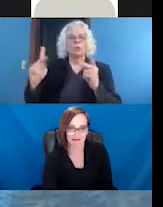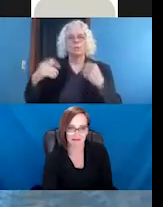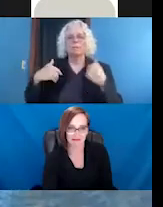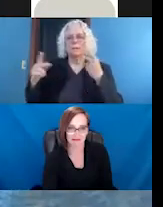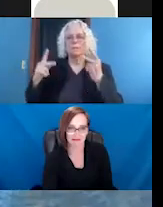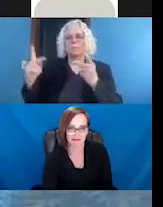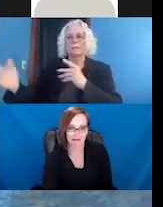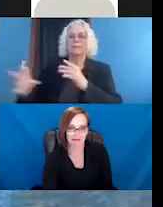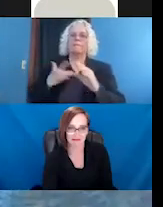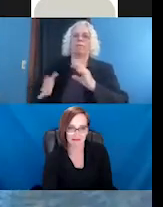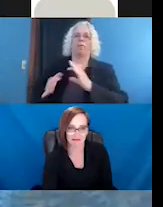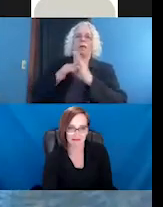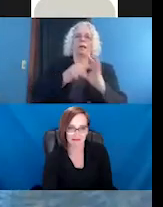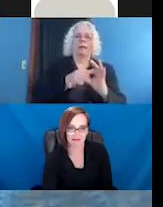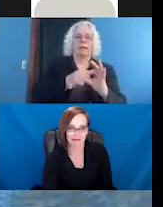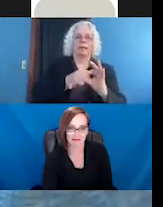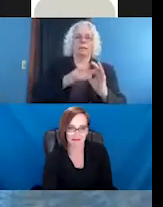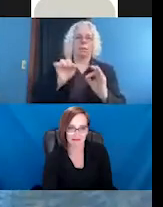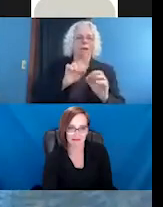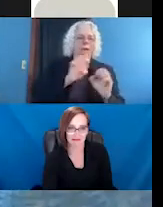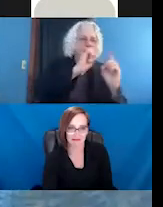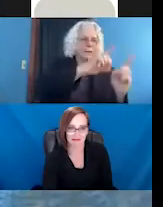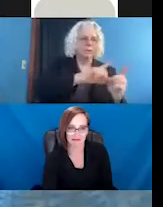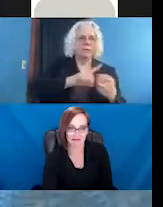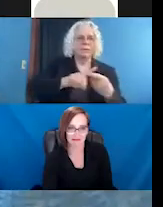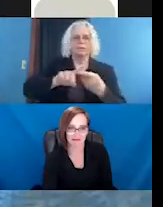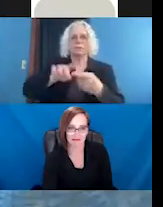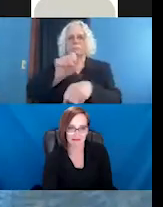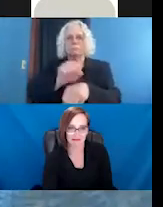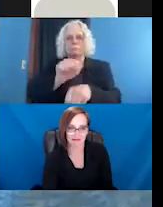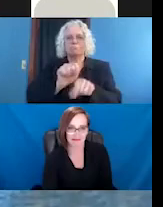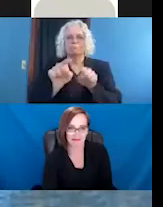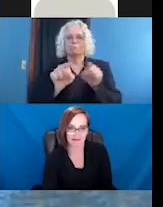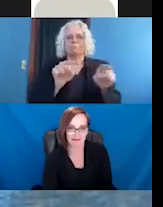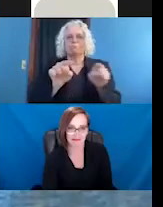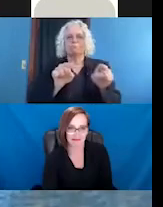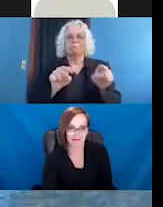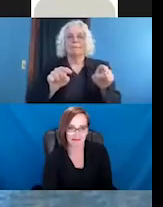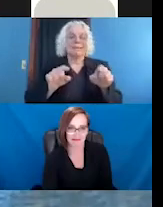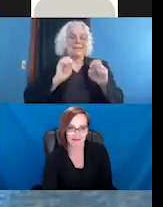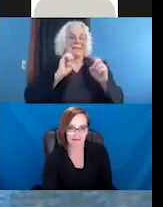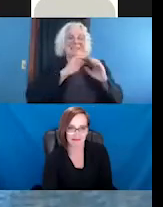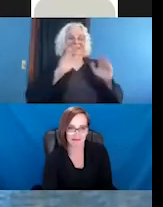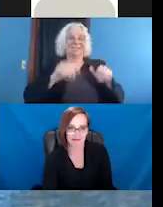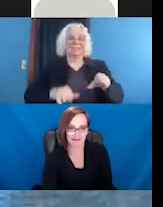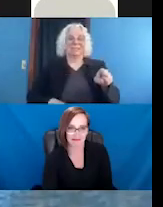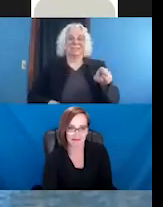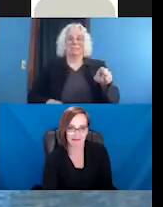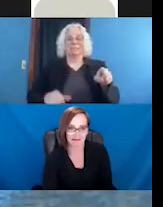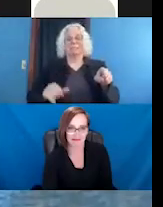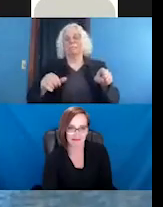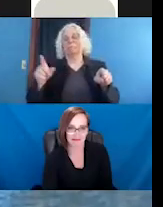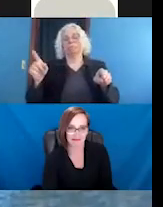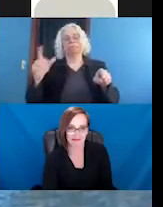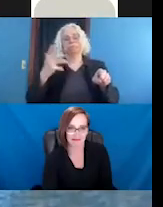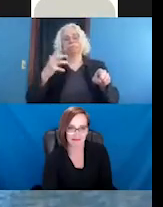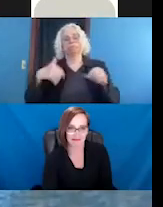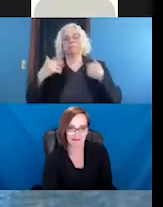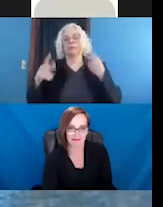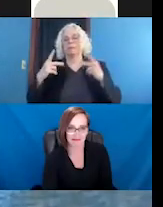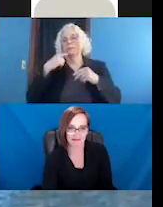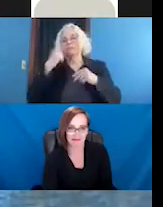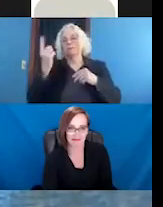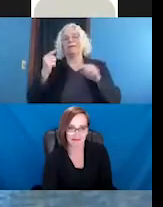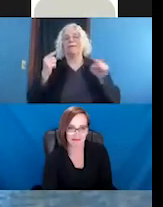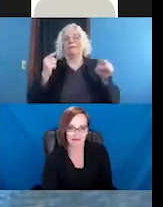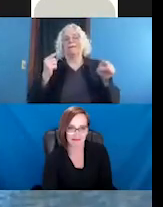connected to education and to workforce. And the education system, young people will talk to you forever about their ideas for